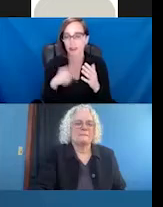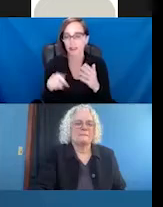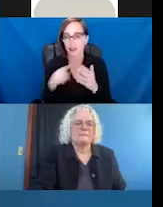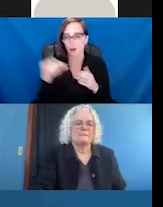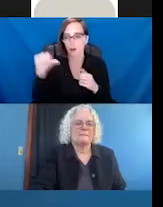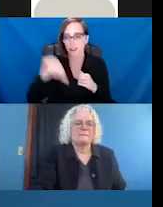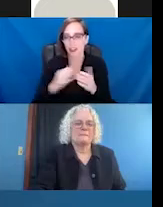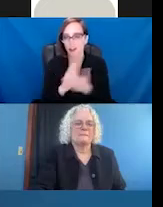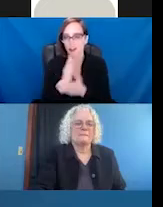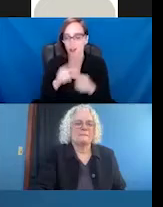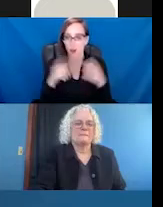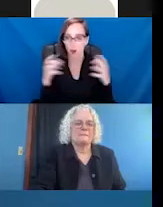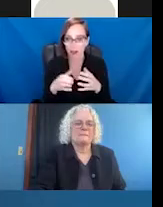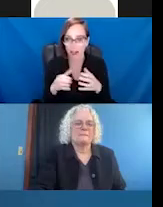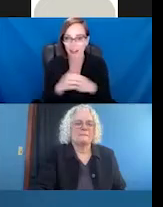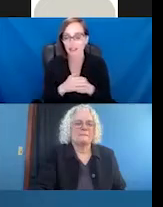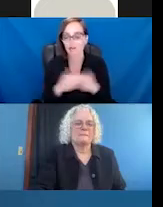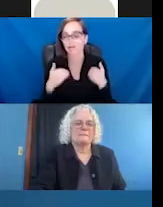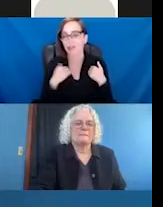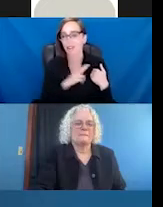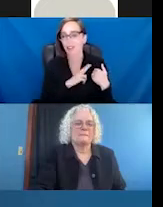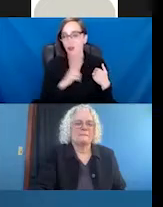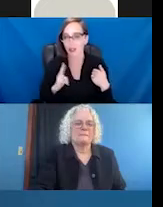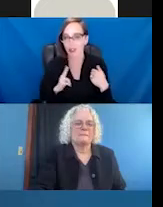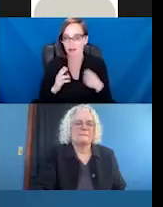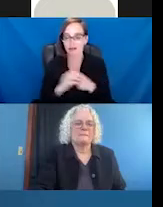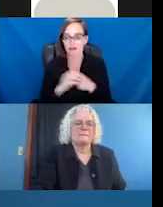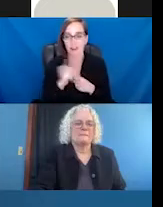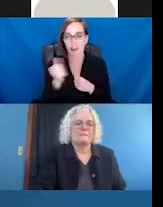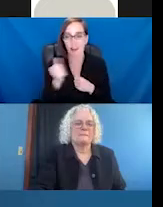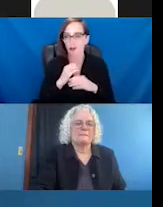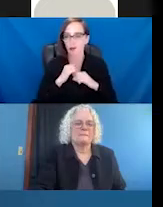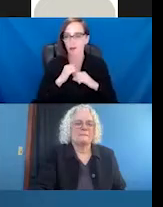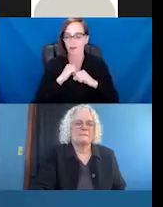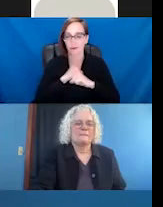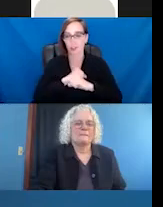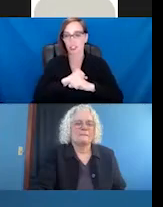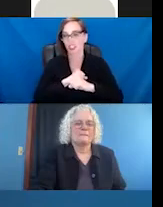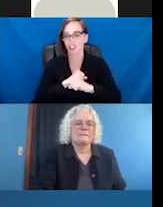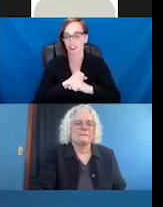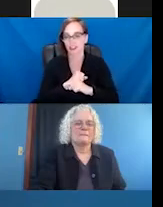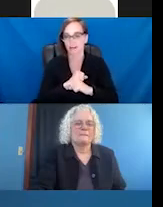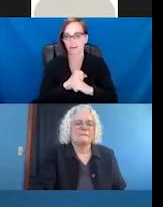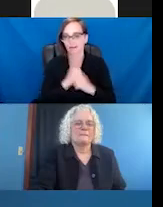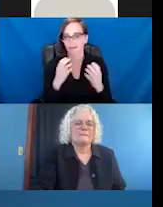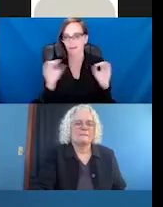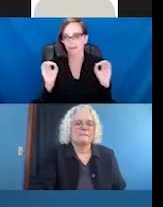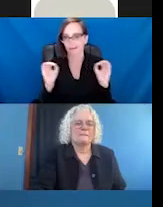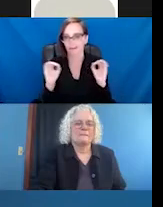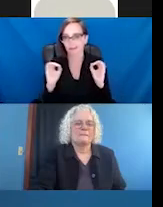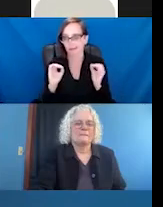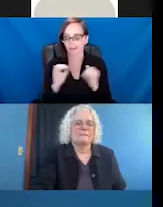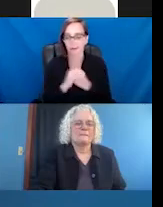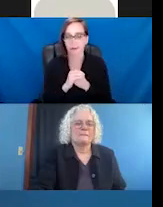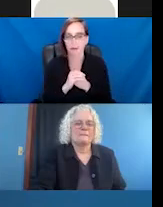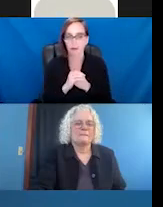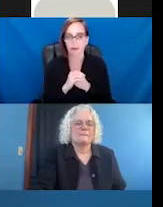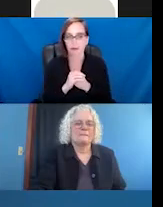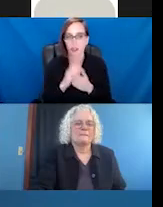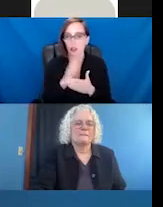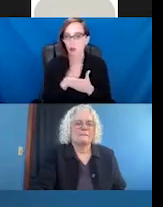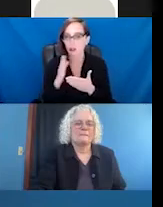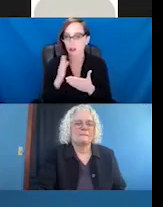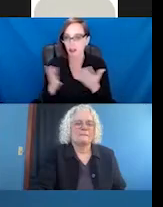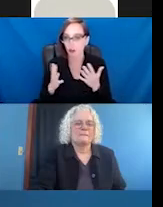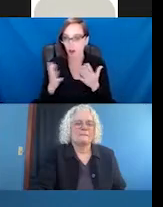have a union, and other protections afforded to other workers. As a result of this, wages and benefits have